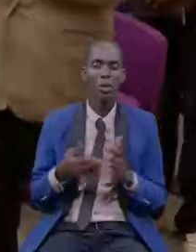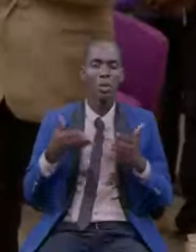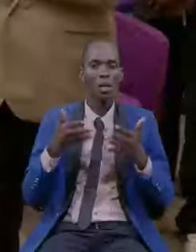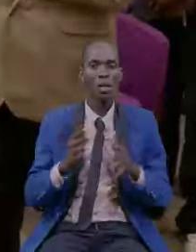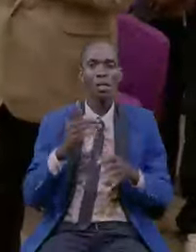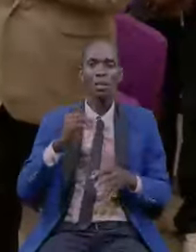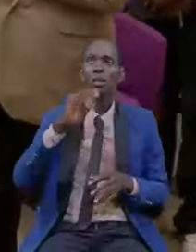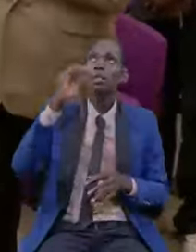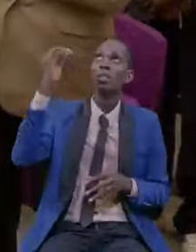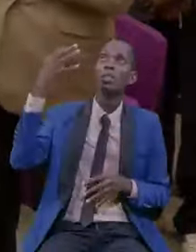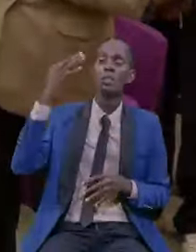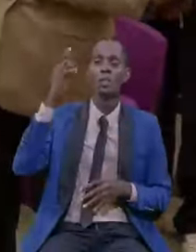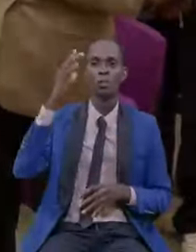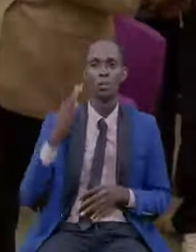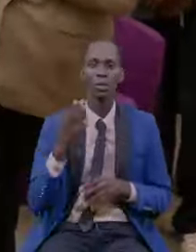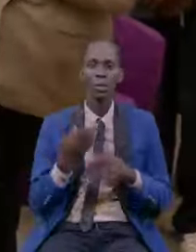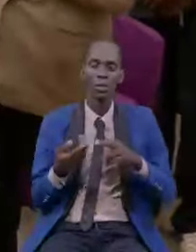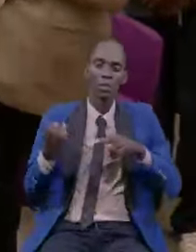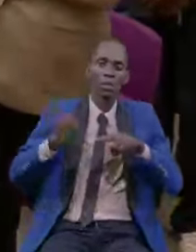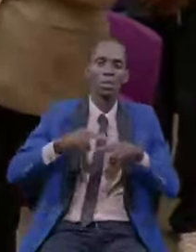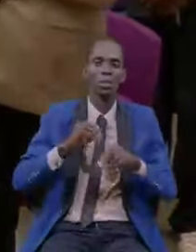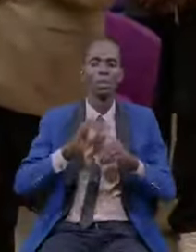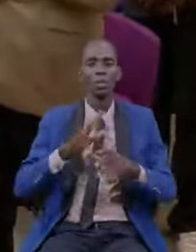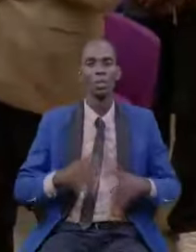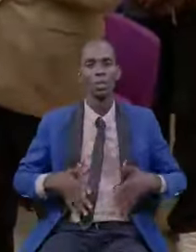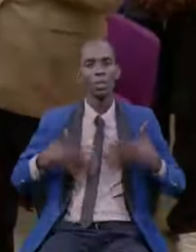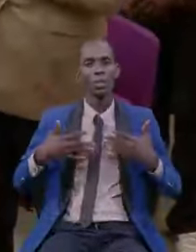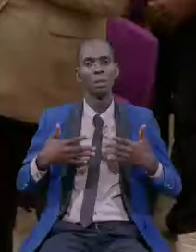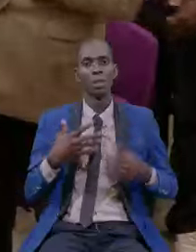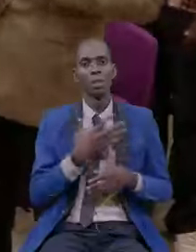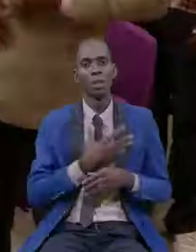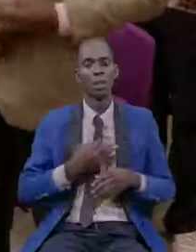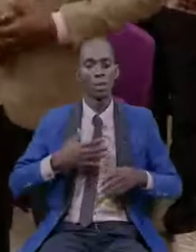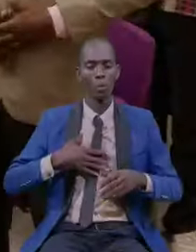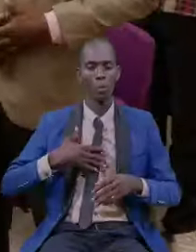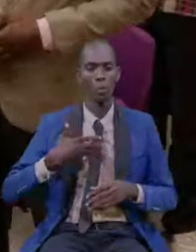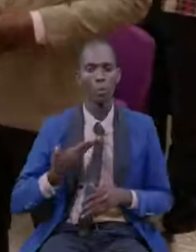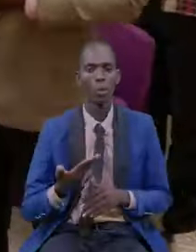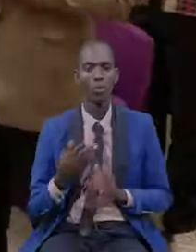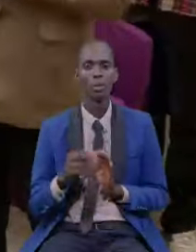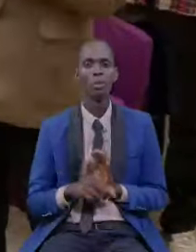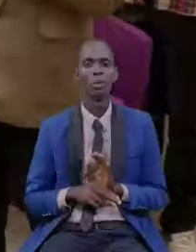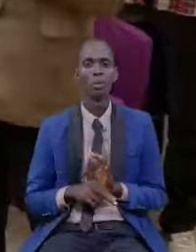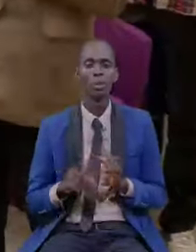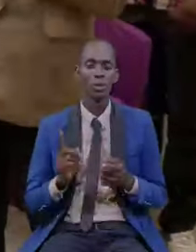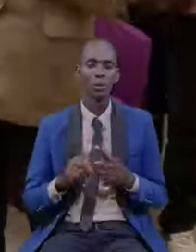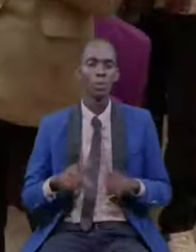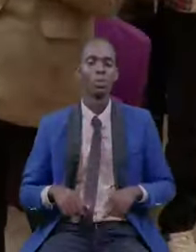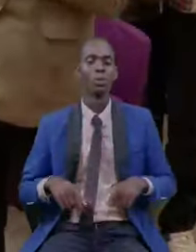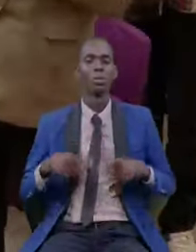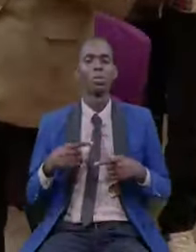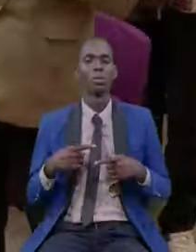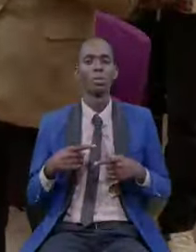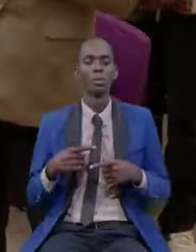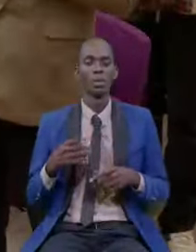increase in your life and your willingness to live,